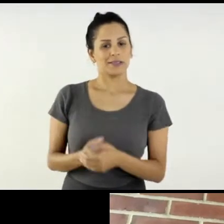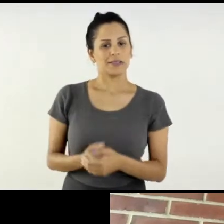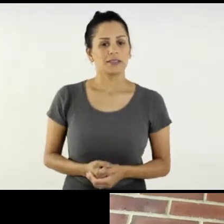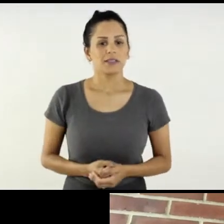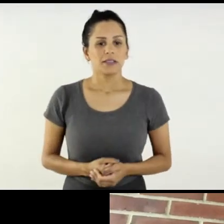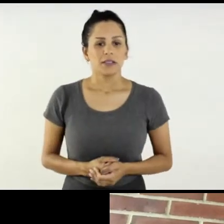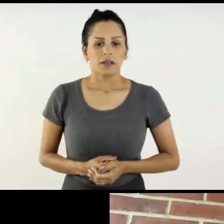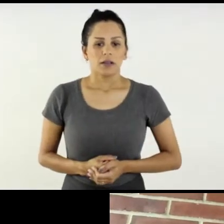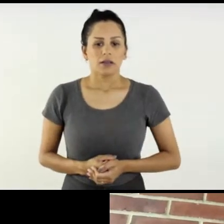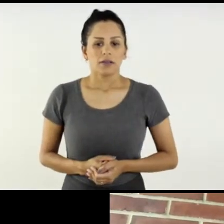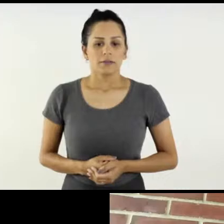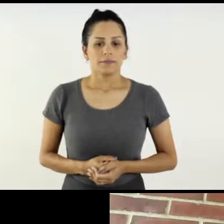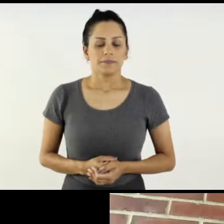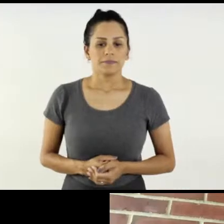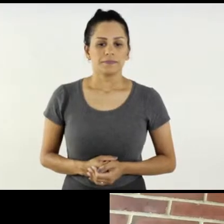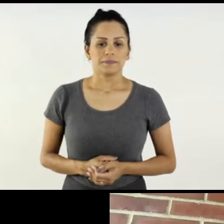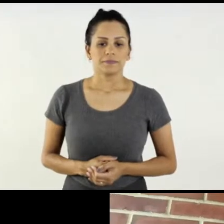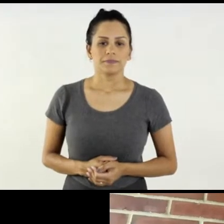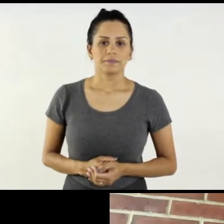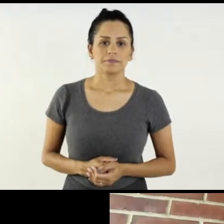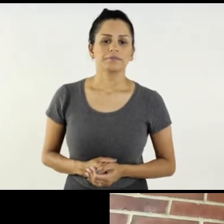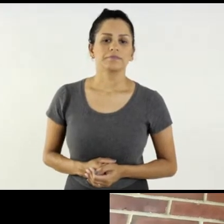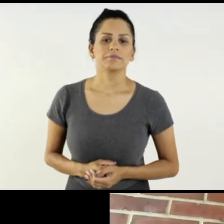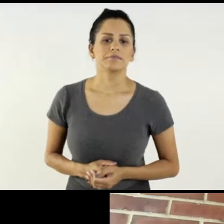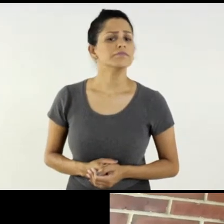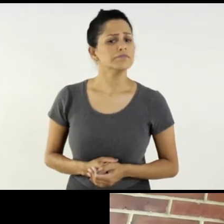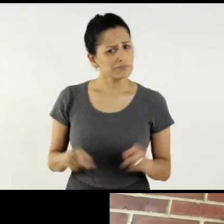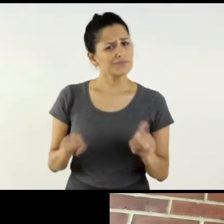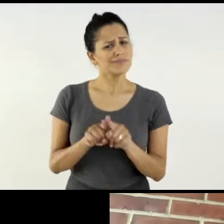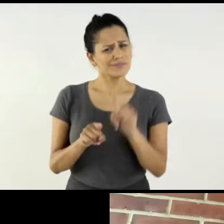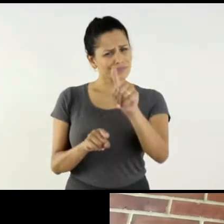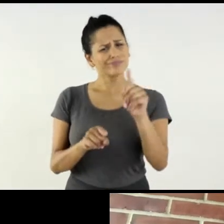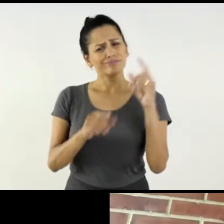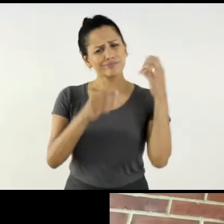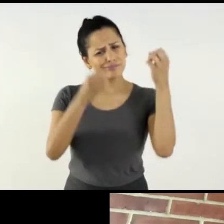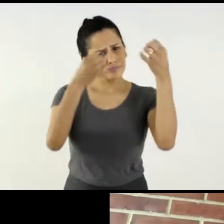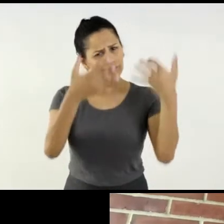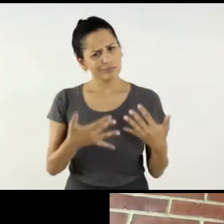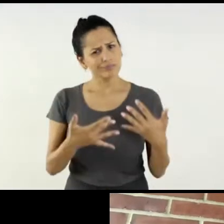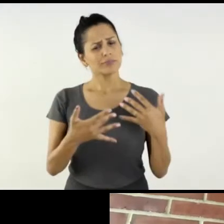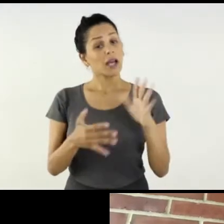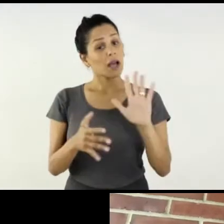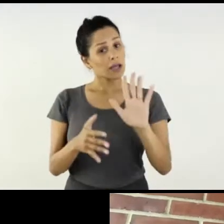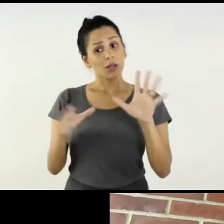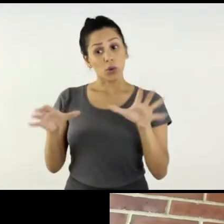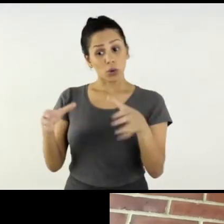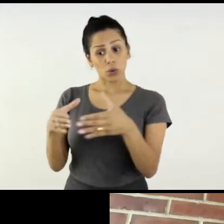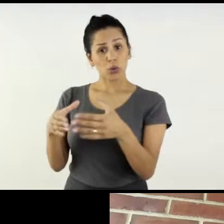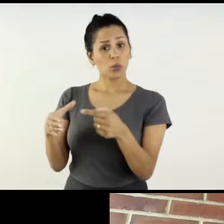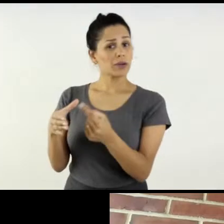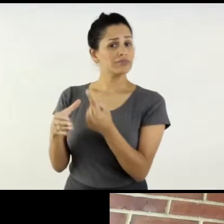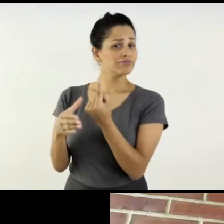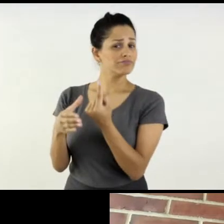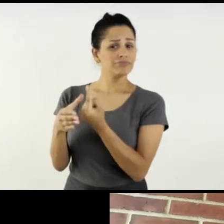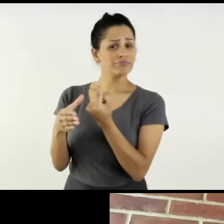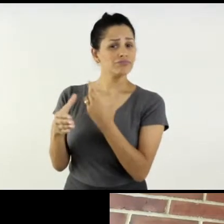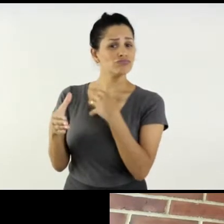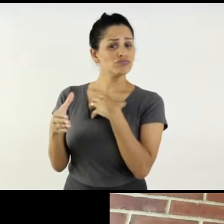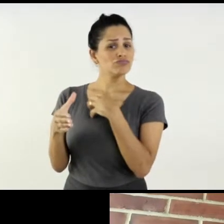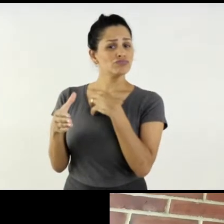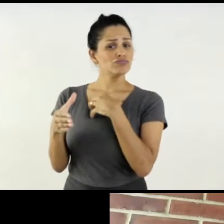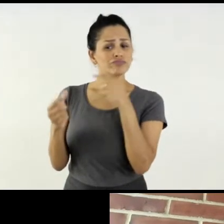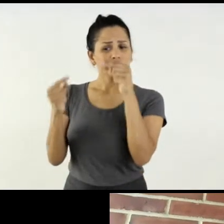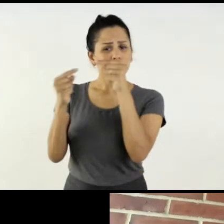And still, despite all of this, this group was rather homogeneous in terms of racial and class identity.